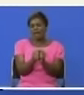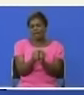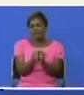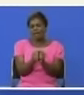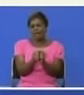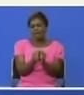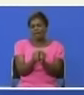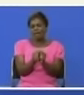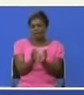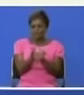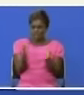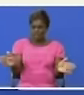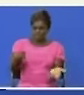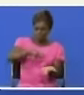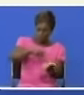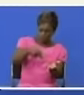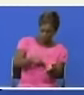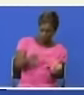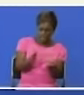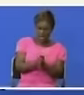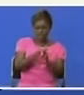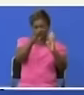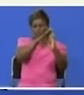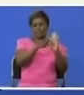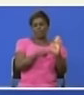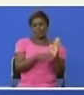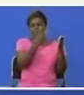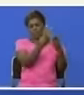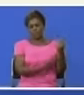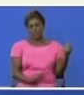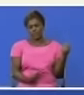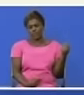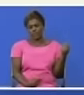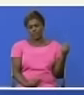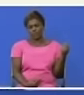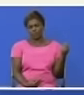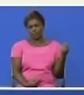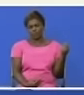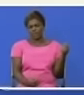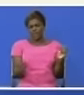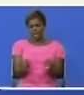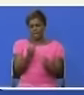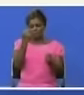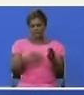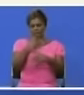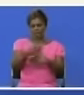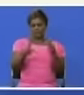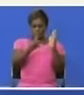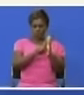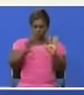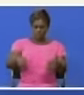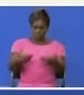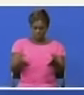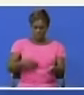It speaks to the general principles and the programming code. That's the reason why there's a programming code. It came after the law to give life